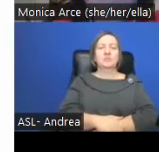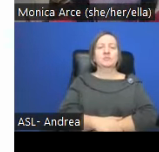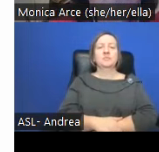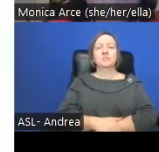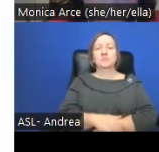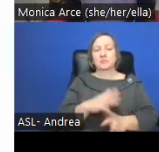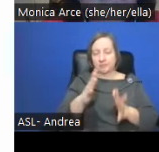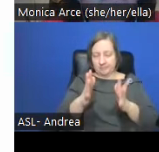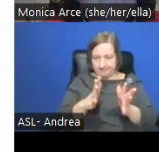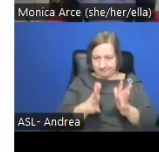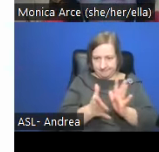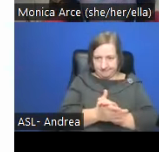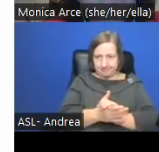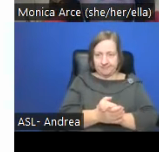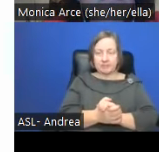yeah,